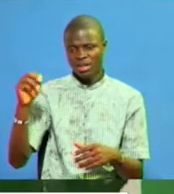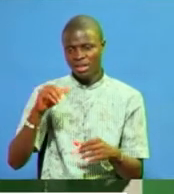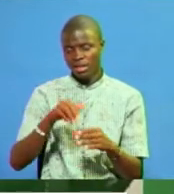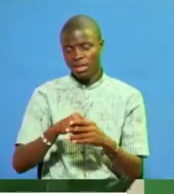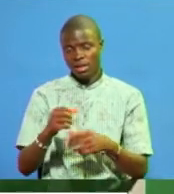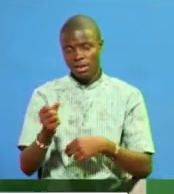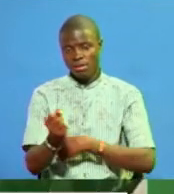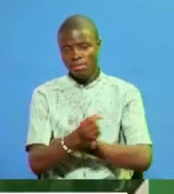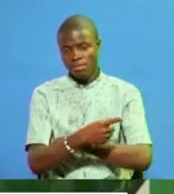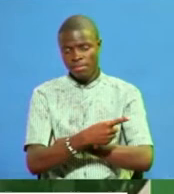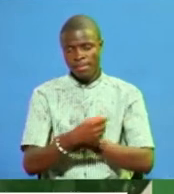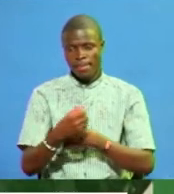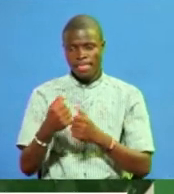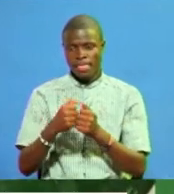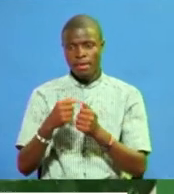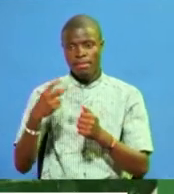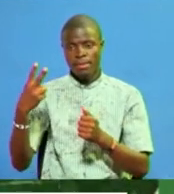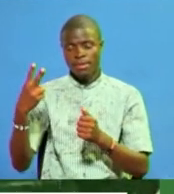Rwanda.